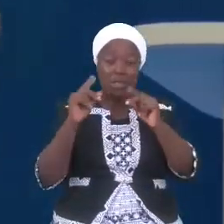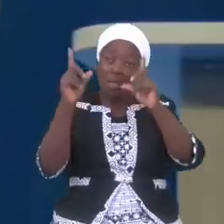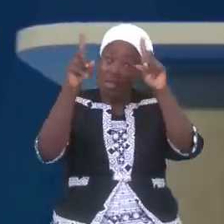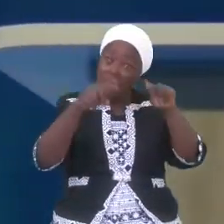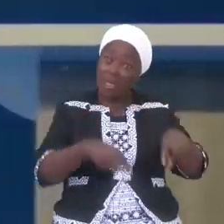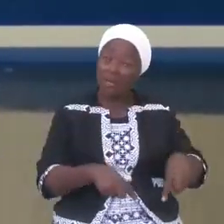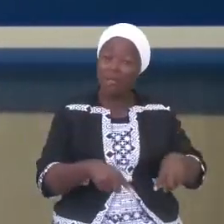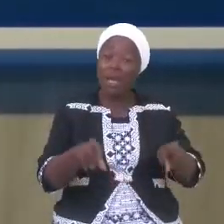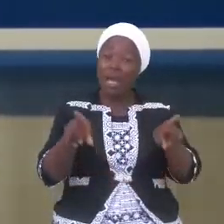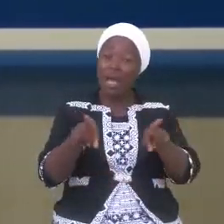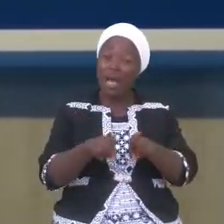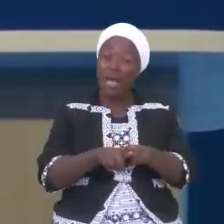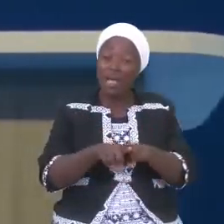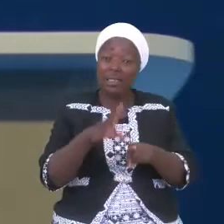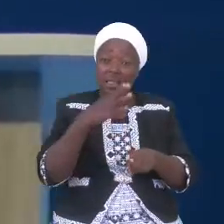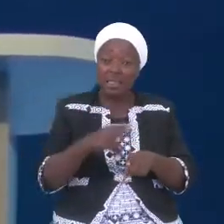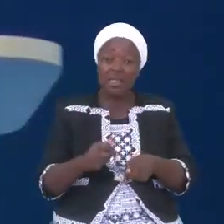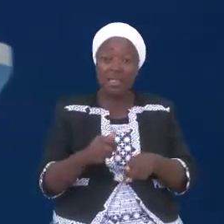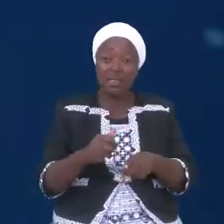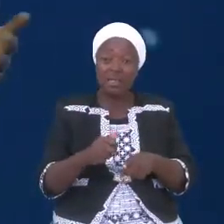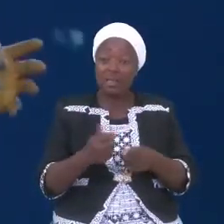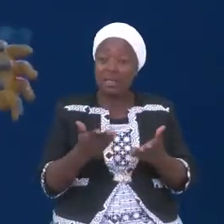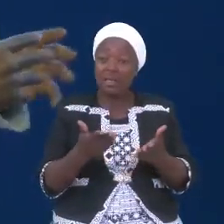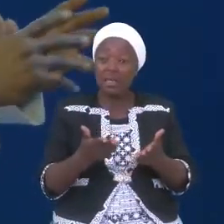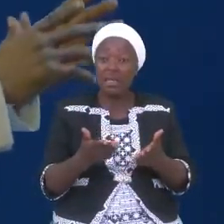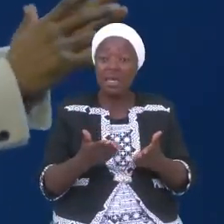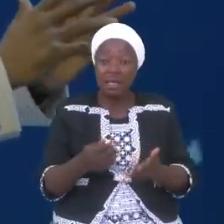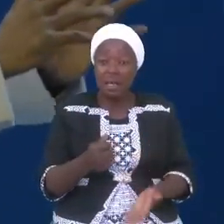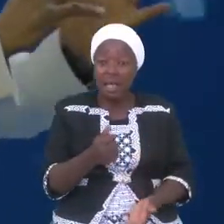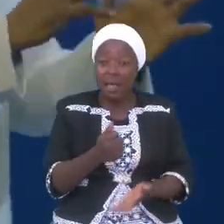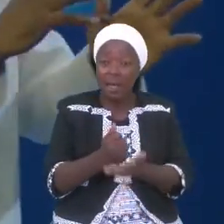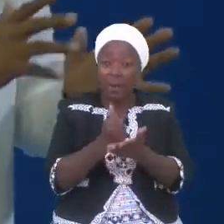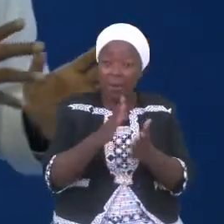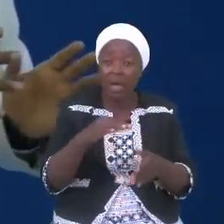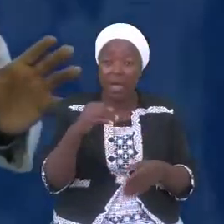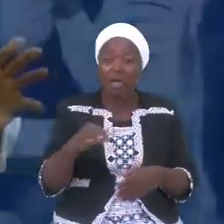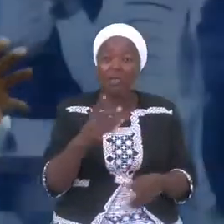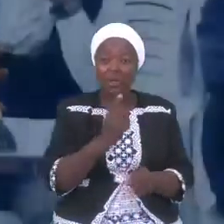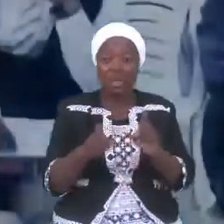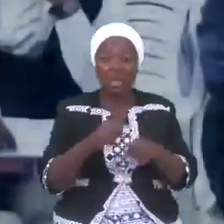as a preliminary avenue or channel.